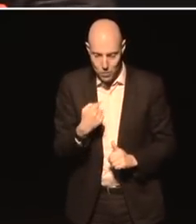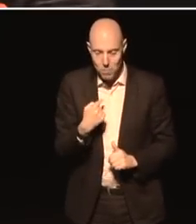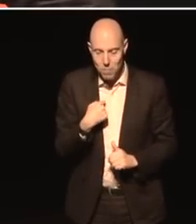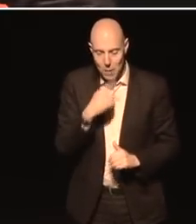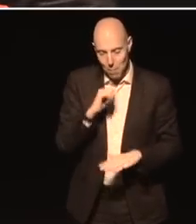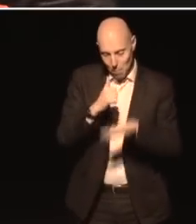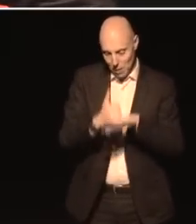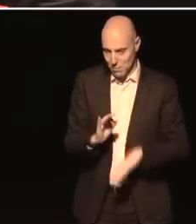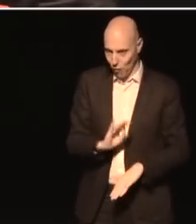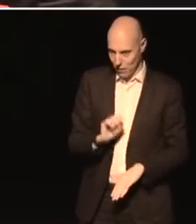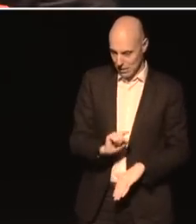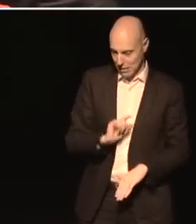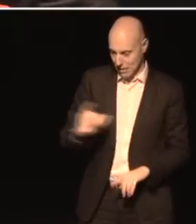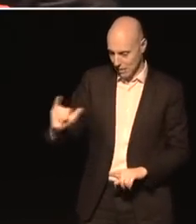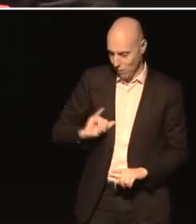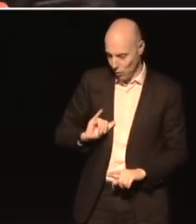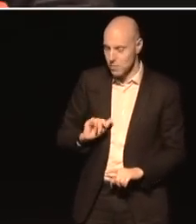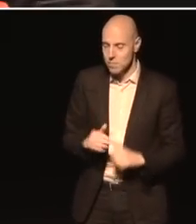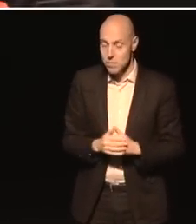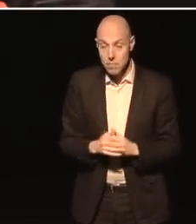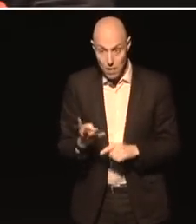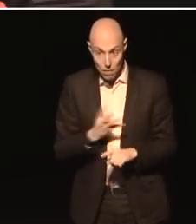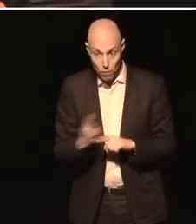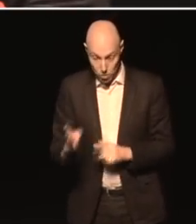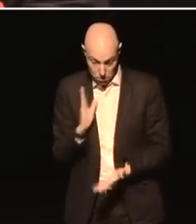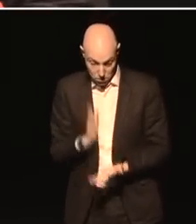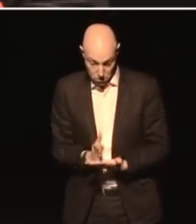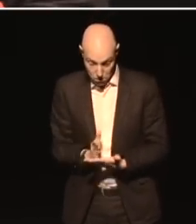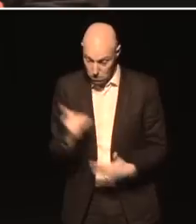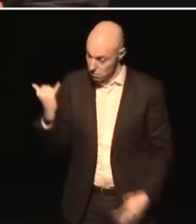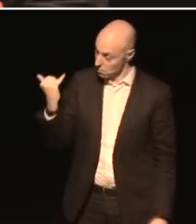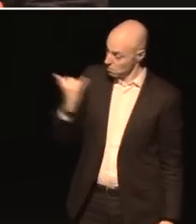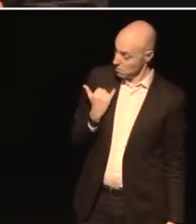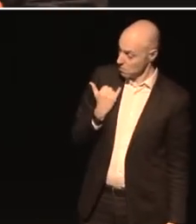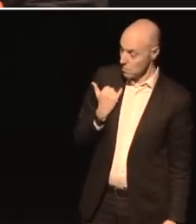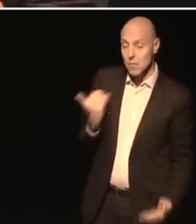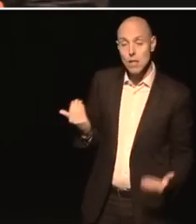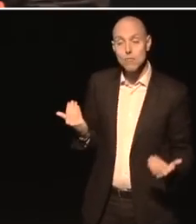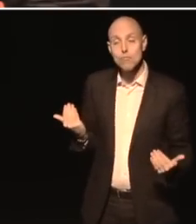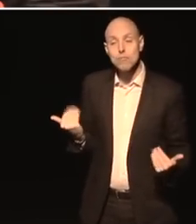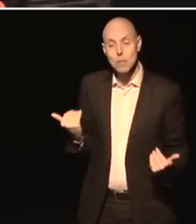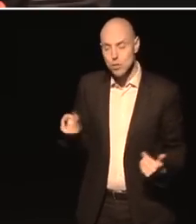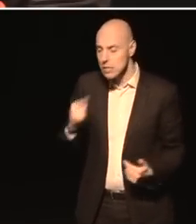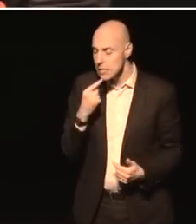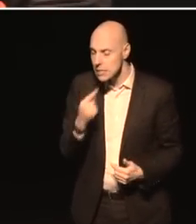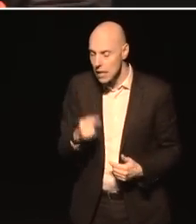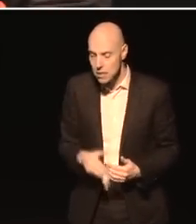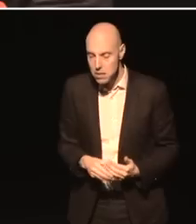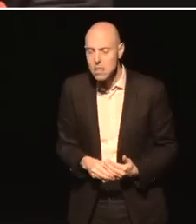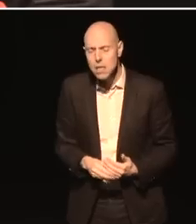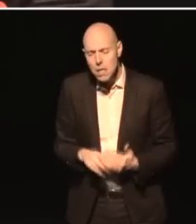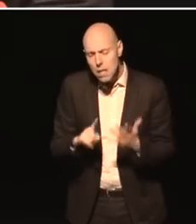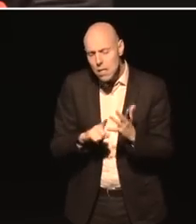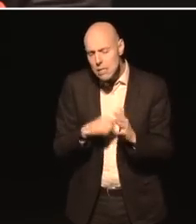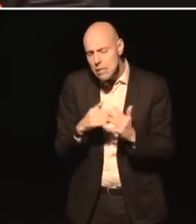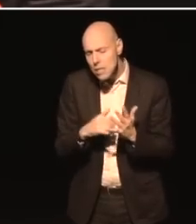office at the time. And lo and behold, 4 weeks later, I get this phone call from the receptionist, and she says, Tazawa